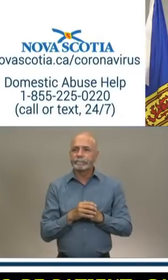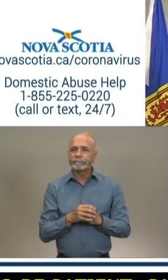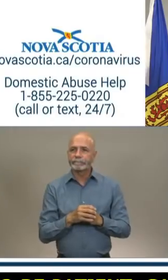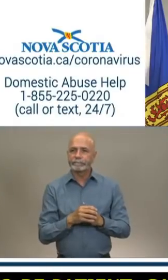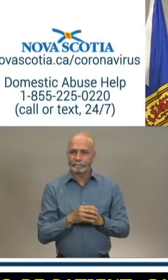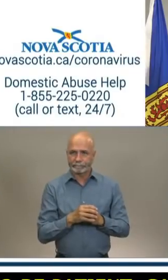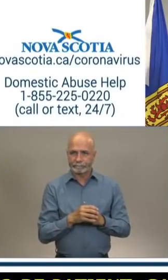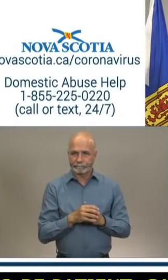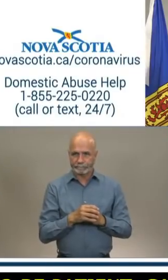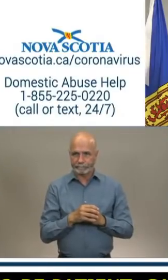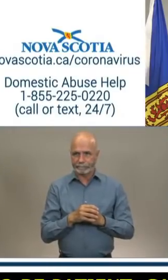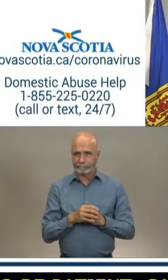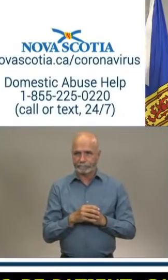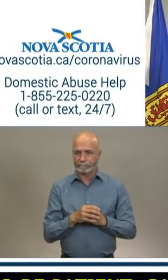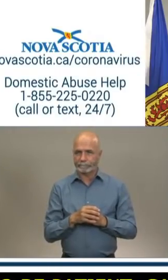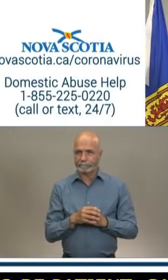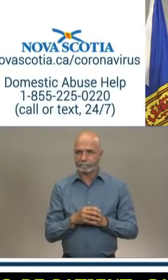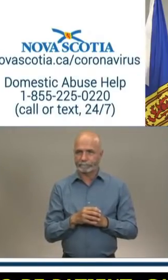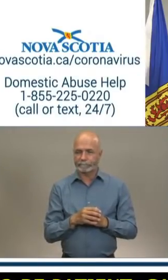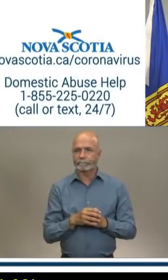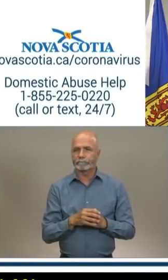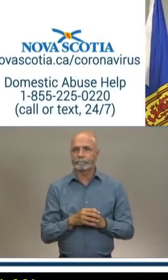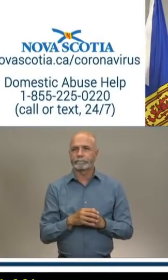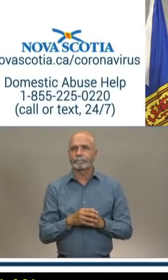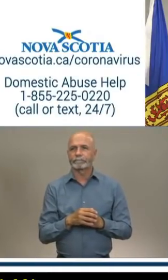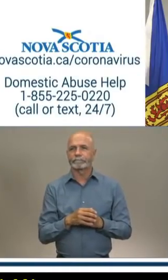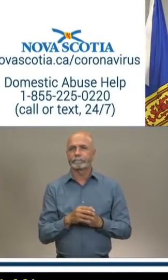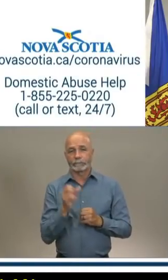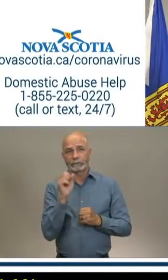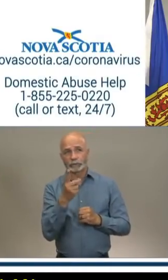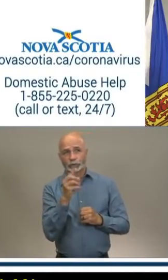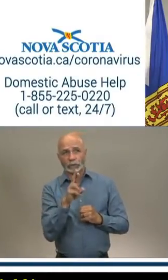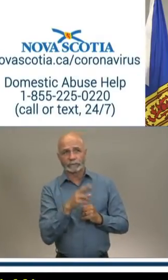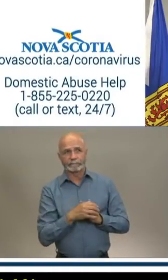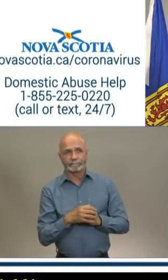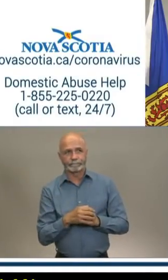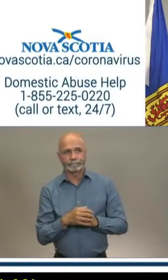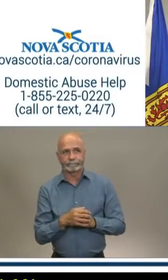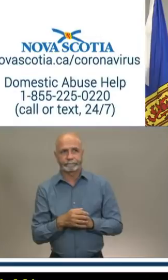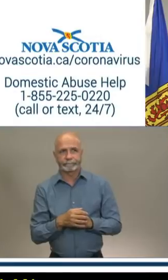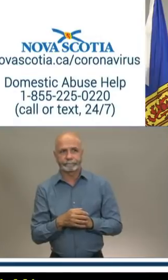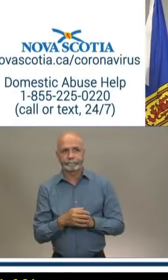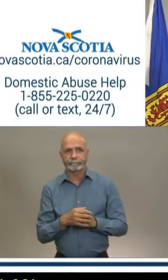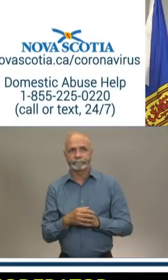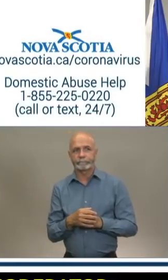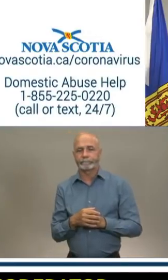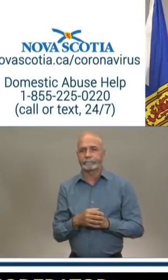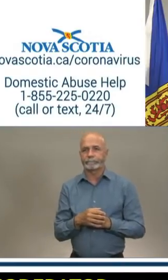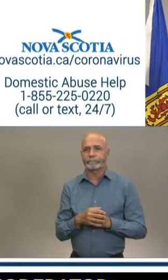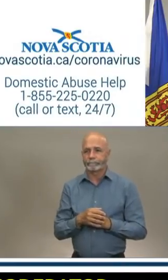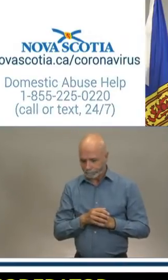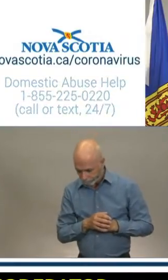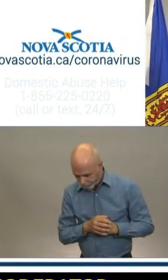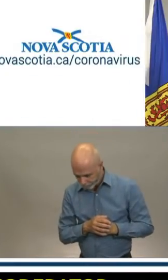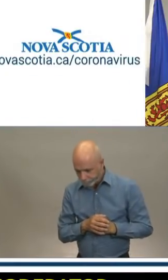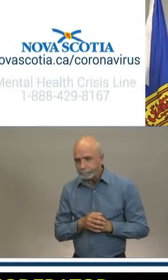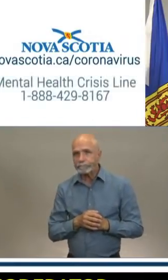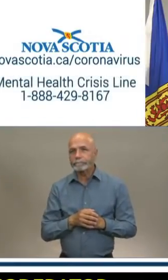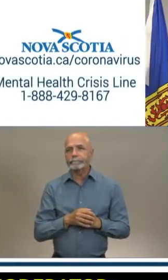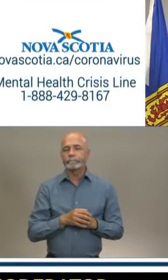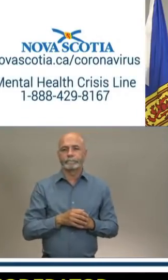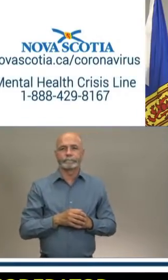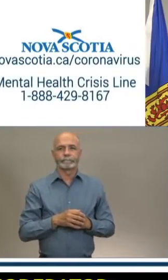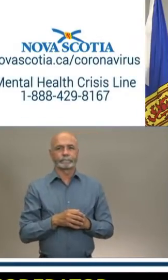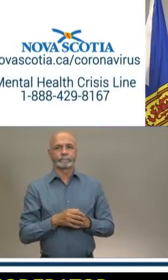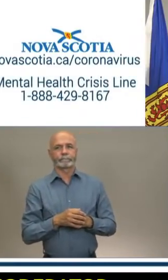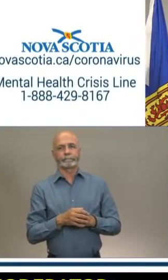Thanks, Tina. My question is for Dr. Strang. I'm twigging to the phrase you used, that you were